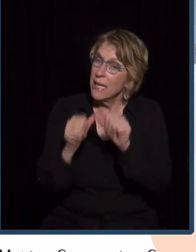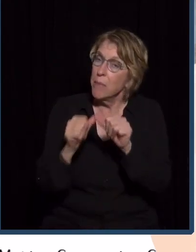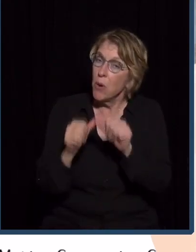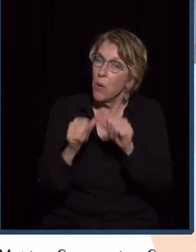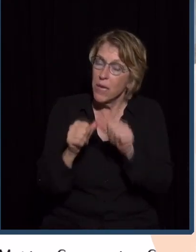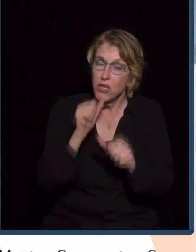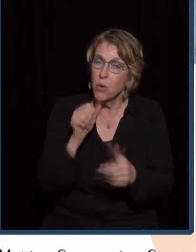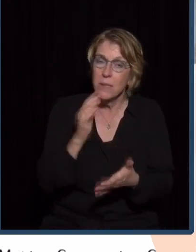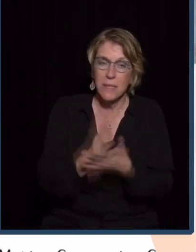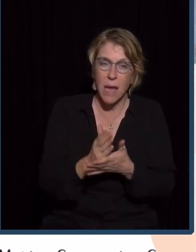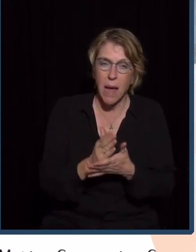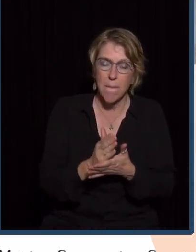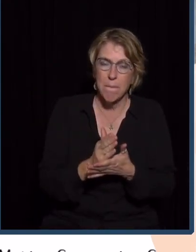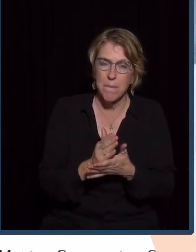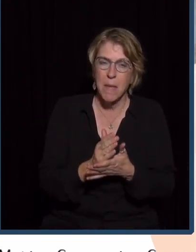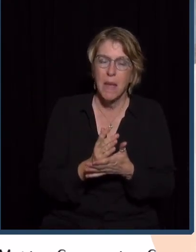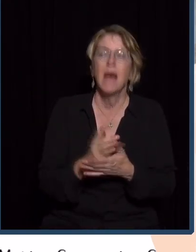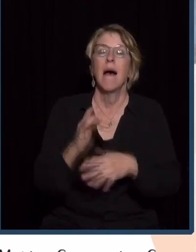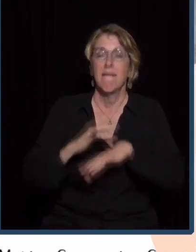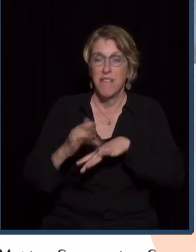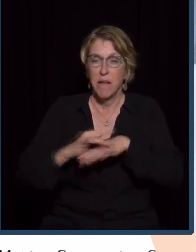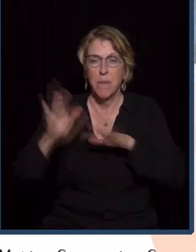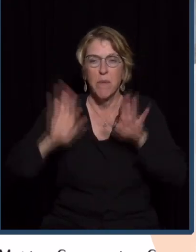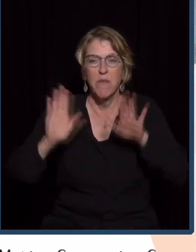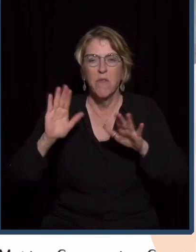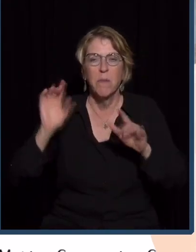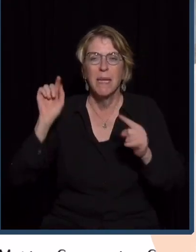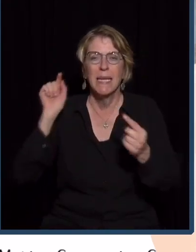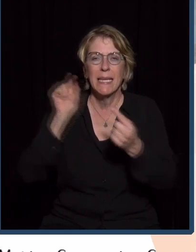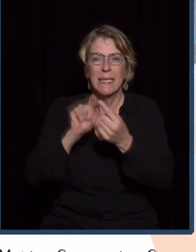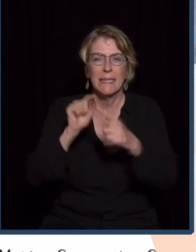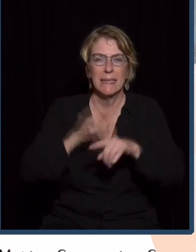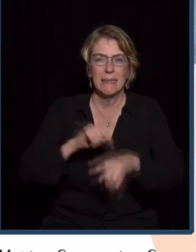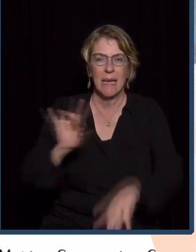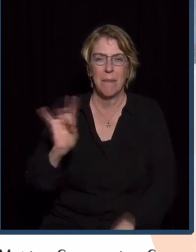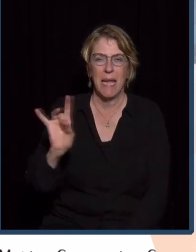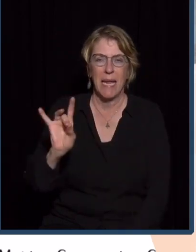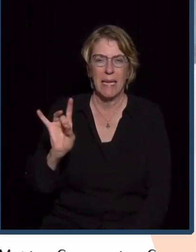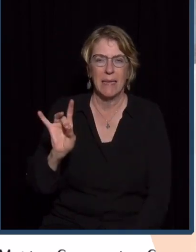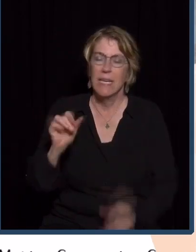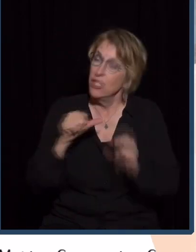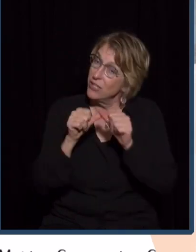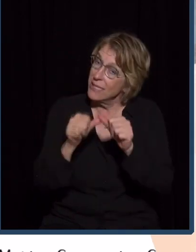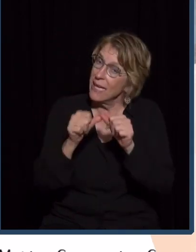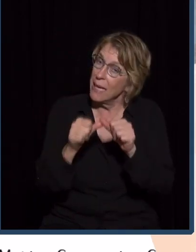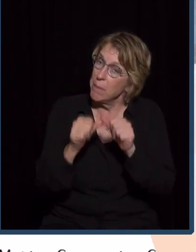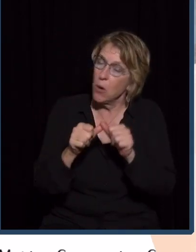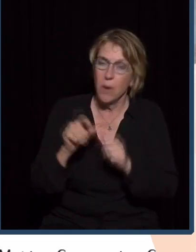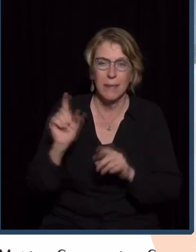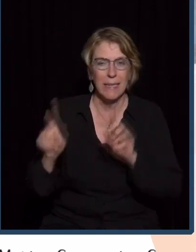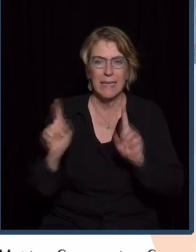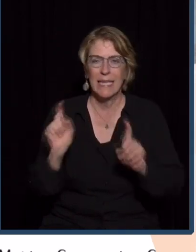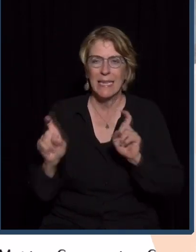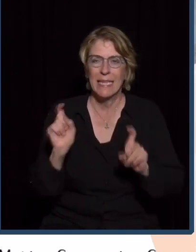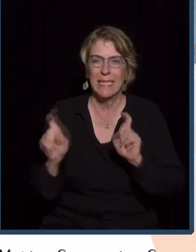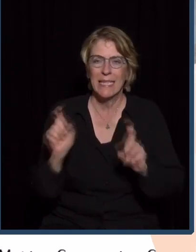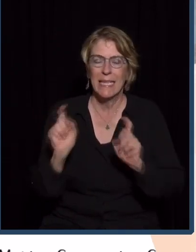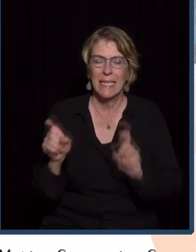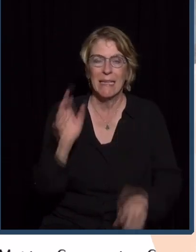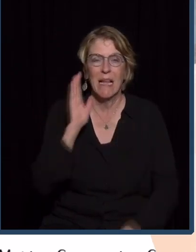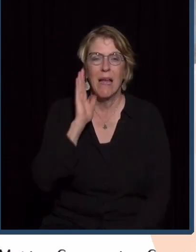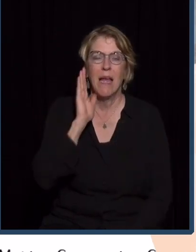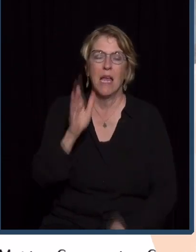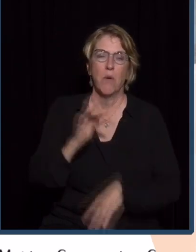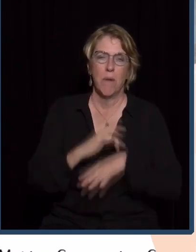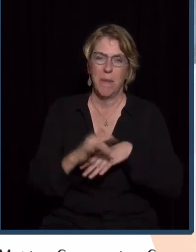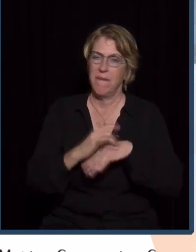only open until 8 p.m. So now is the time to be bidding on them. Just don't stop, right? They are only going to be available to